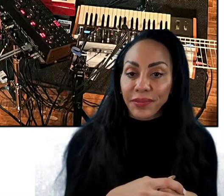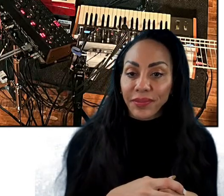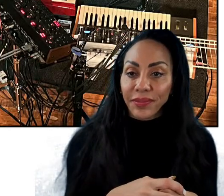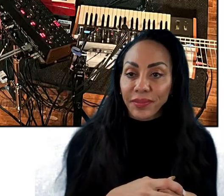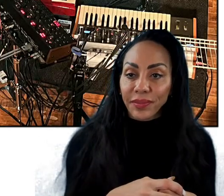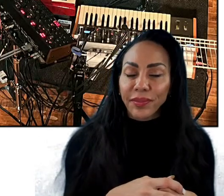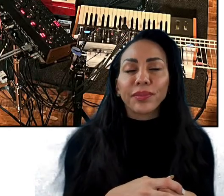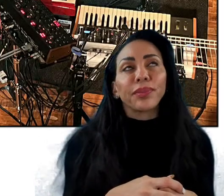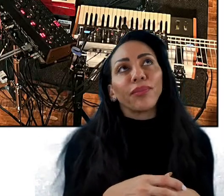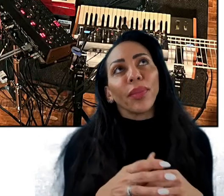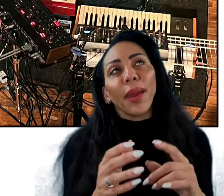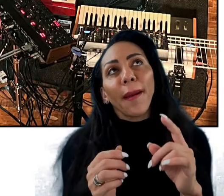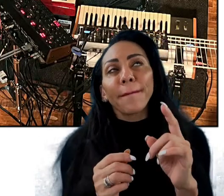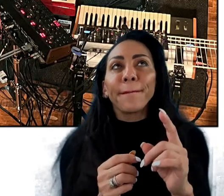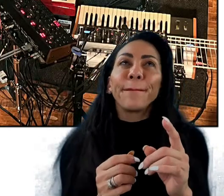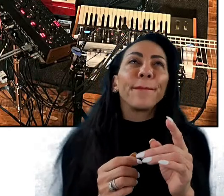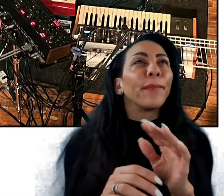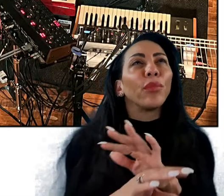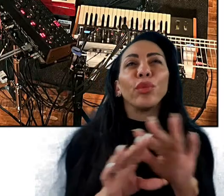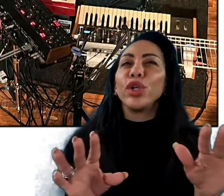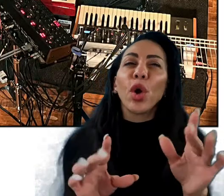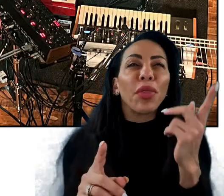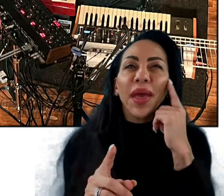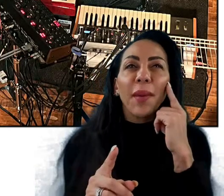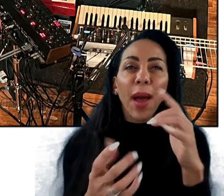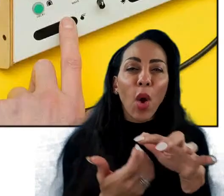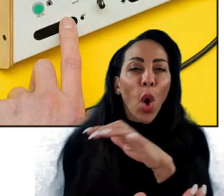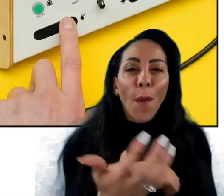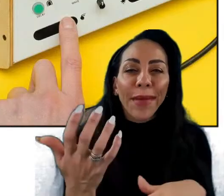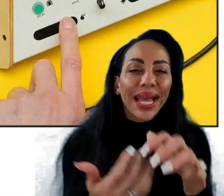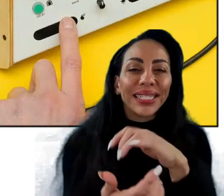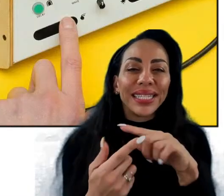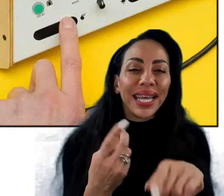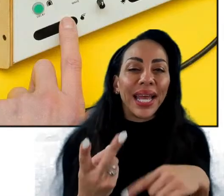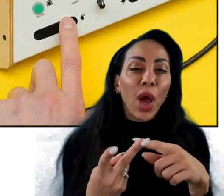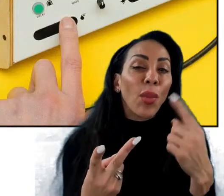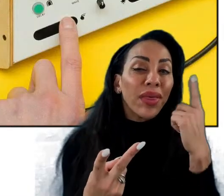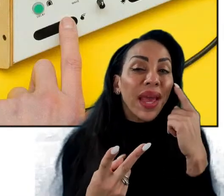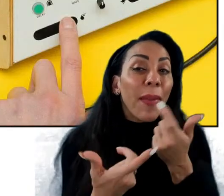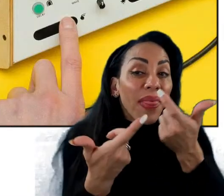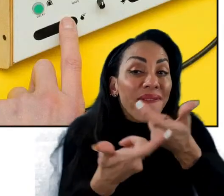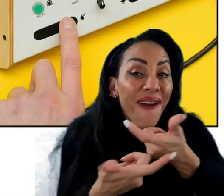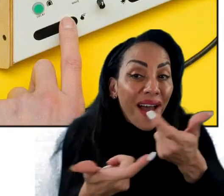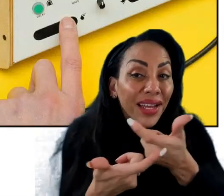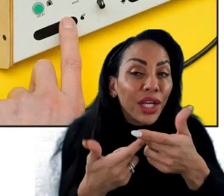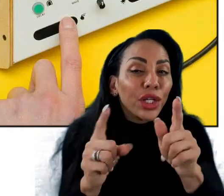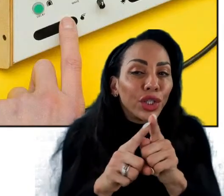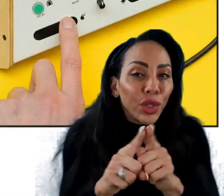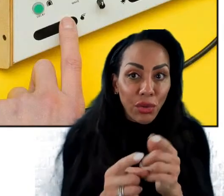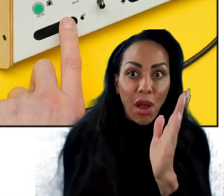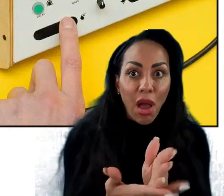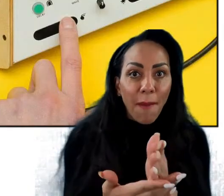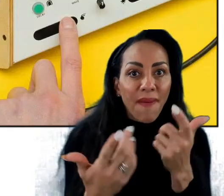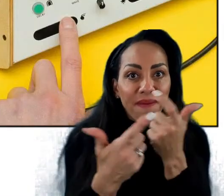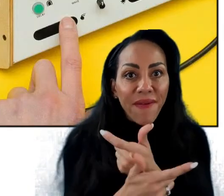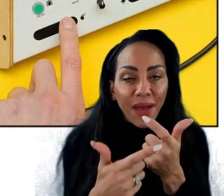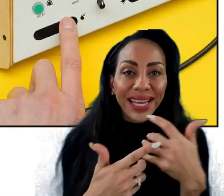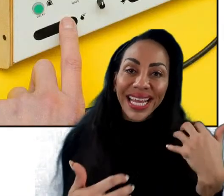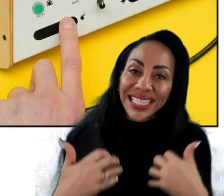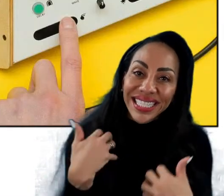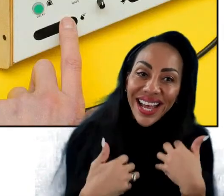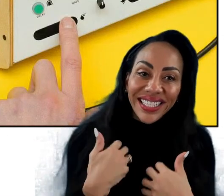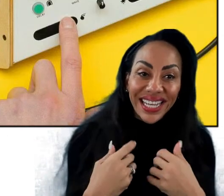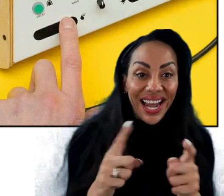think about not just the complexity, but the fun that they can create. So they're not just complex machines, they're also really fun and exciting instruments like